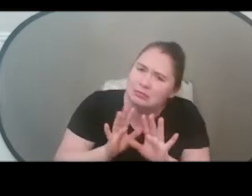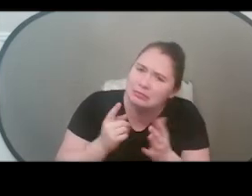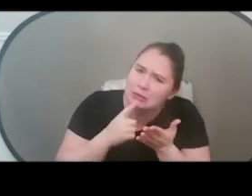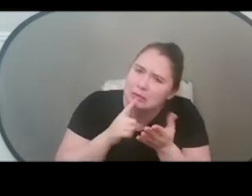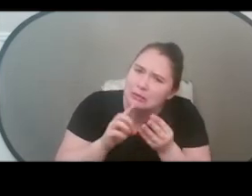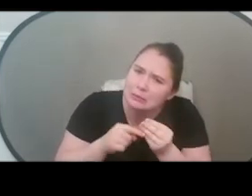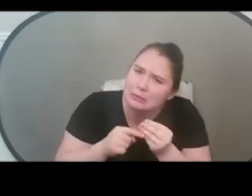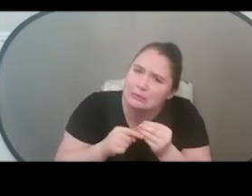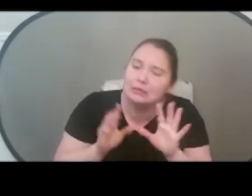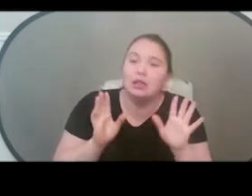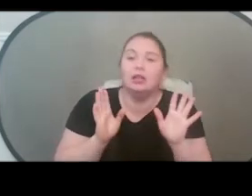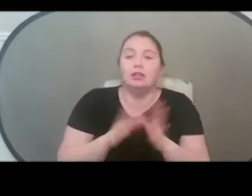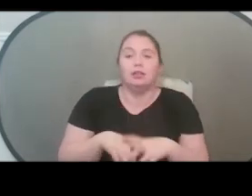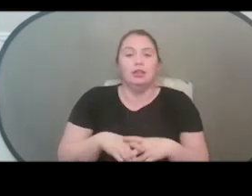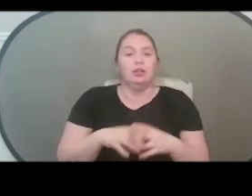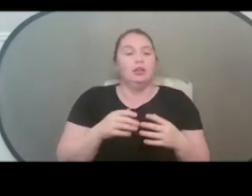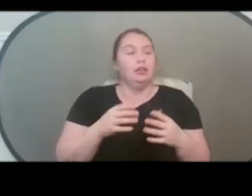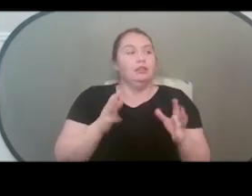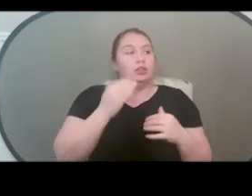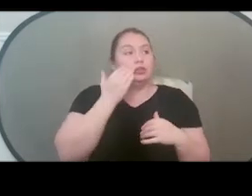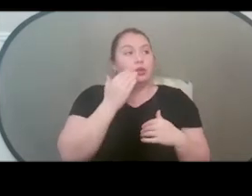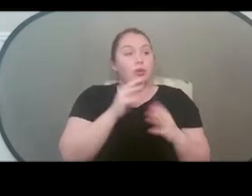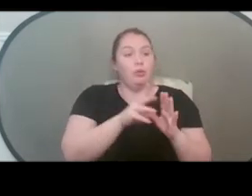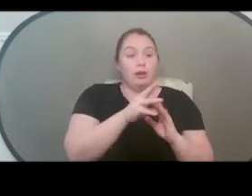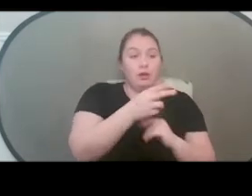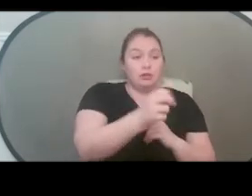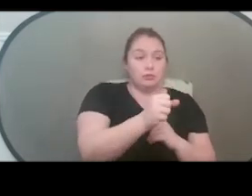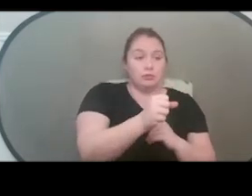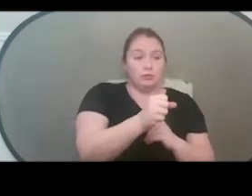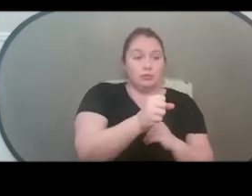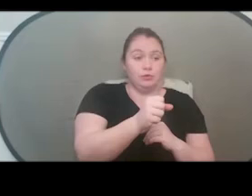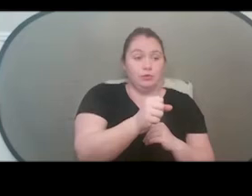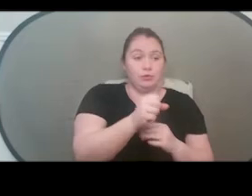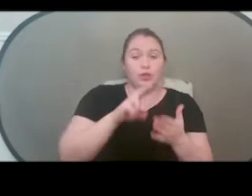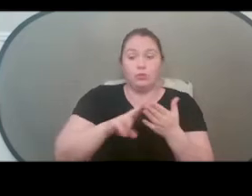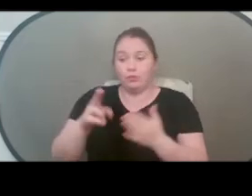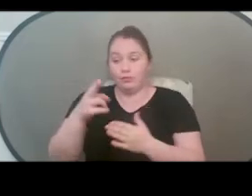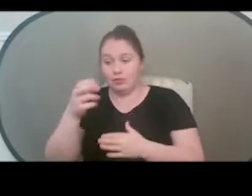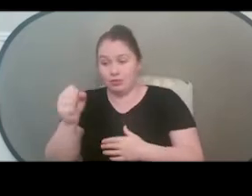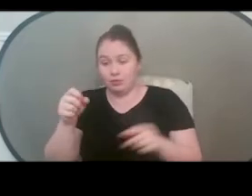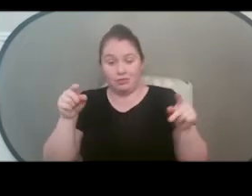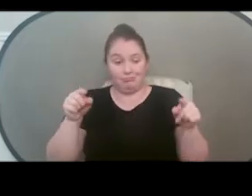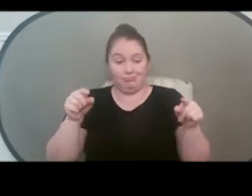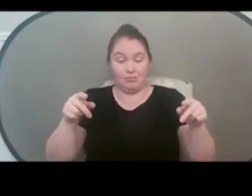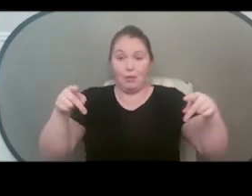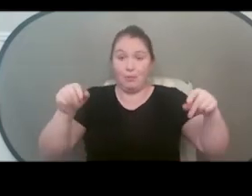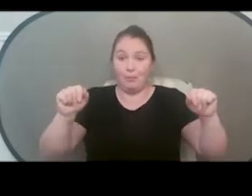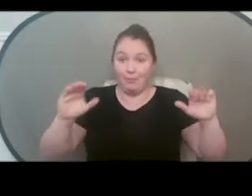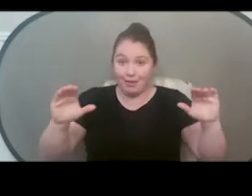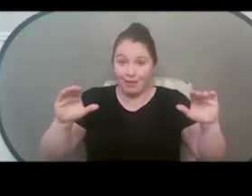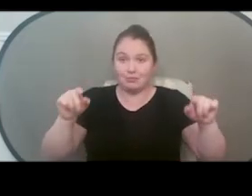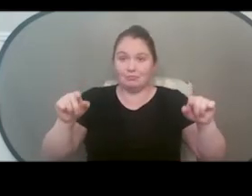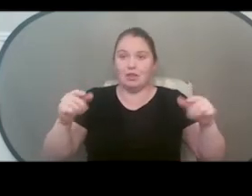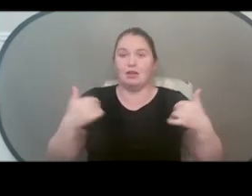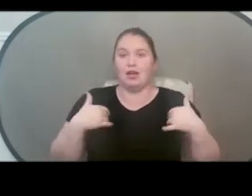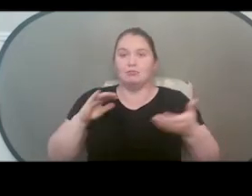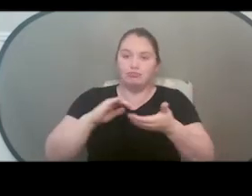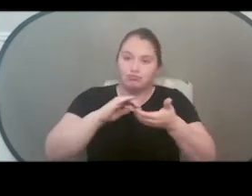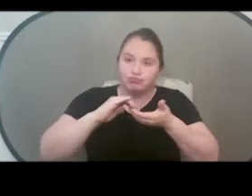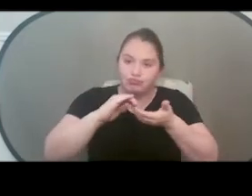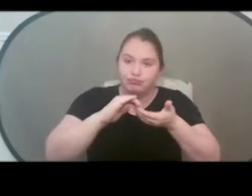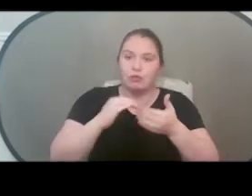I know that the Waco High PAC and University High School's auditorium have done collaborative projects with Waco